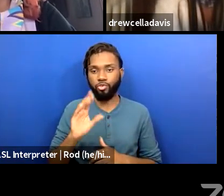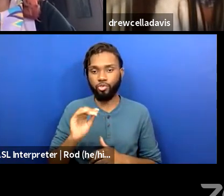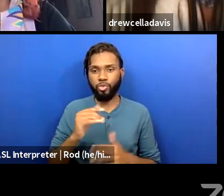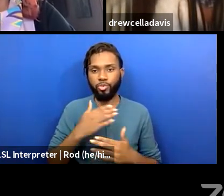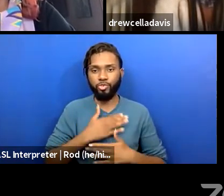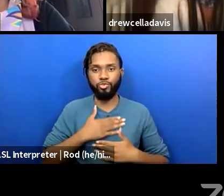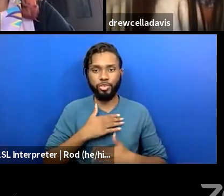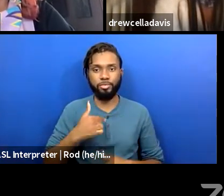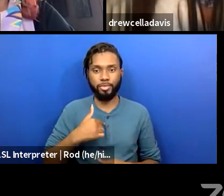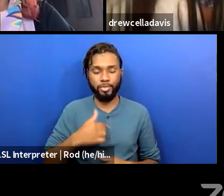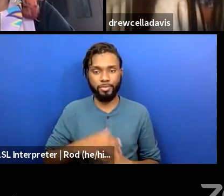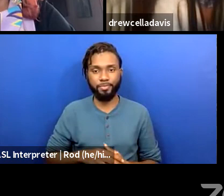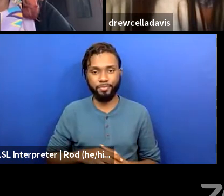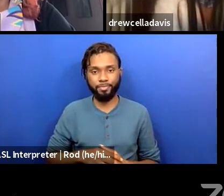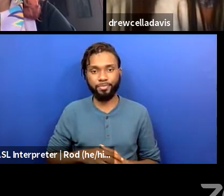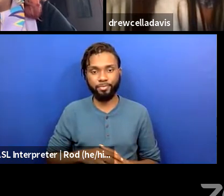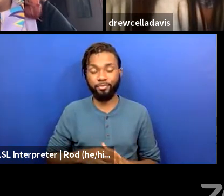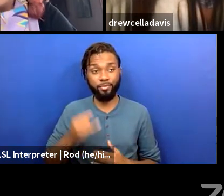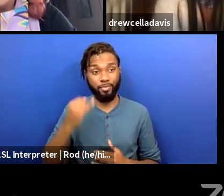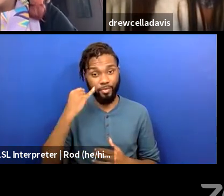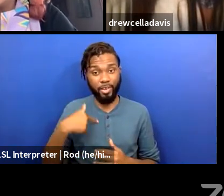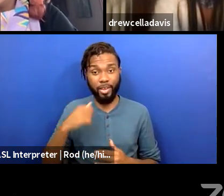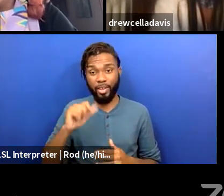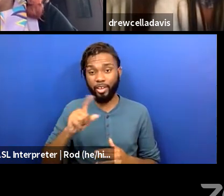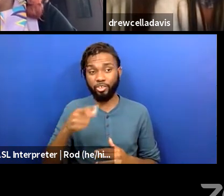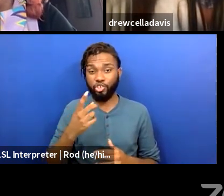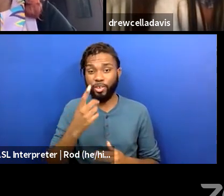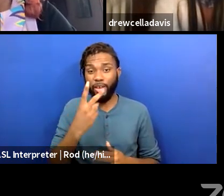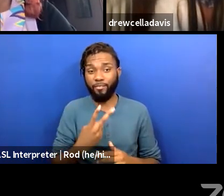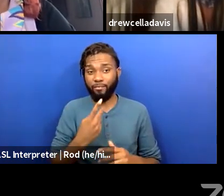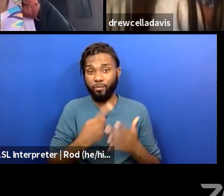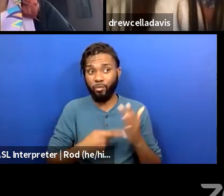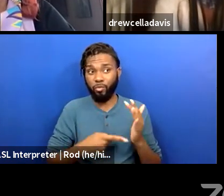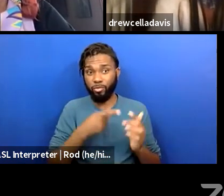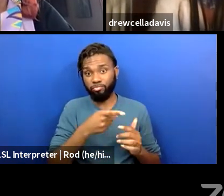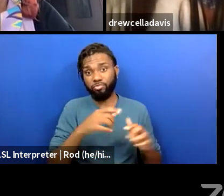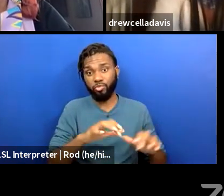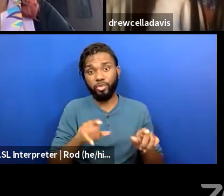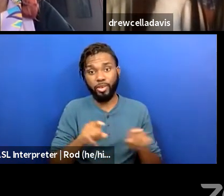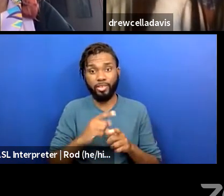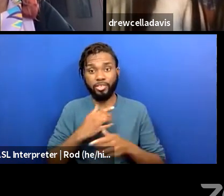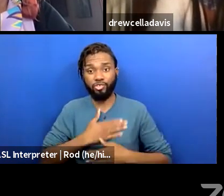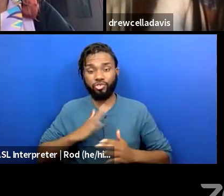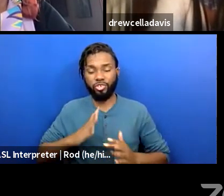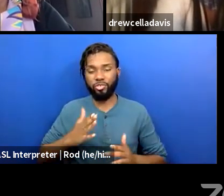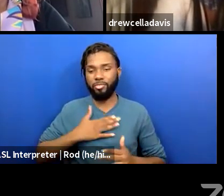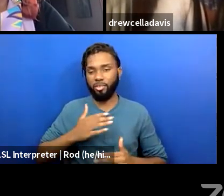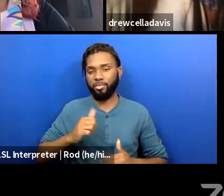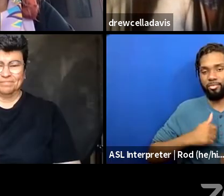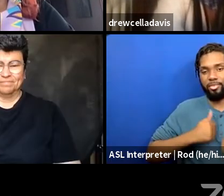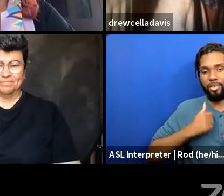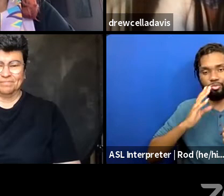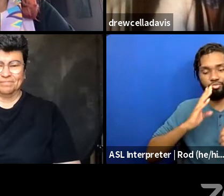And if I could be half that much of an entertainer, my life would be fulfilled.